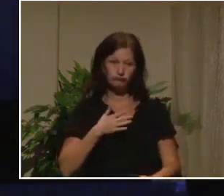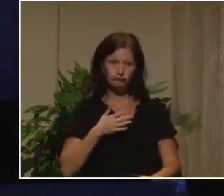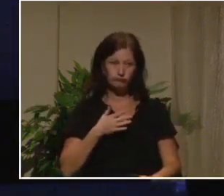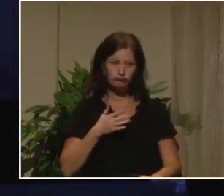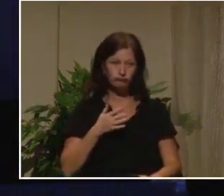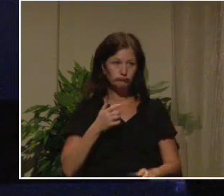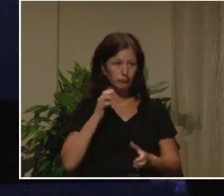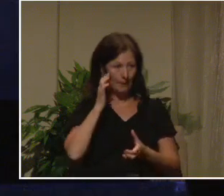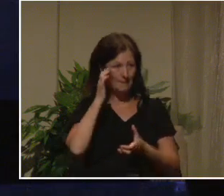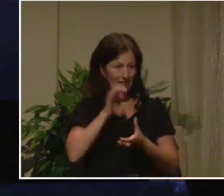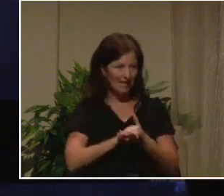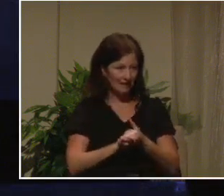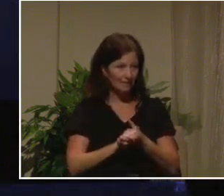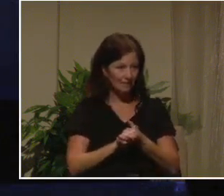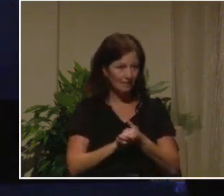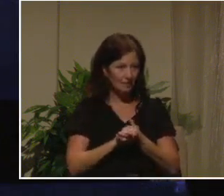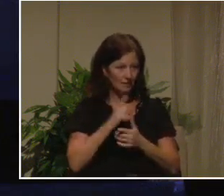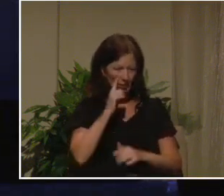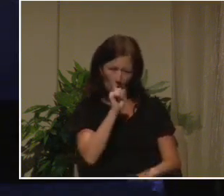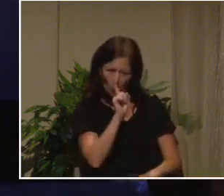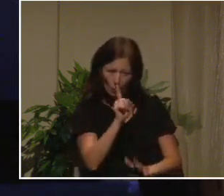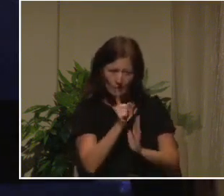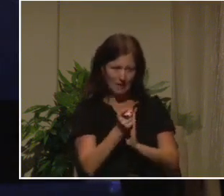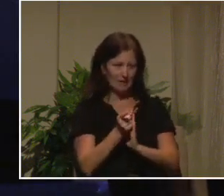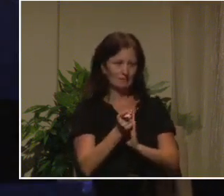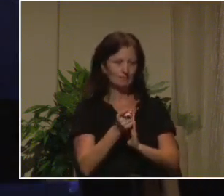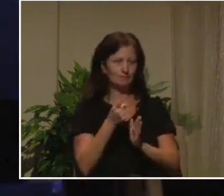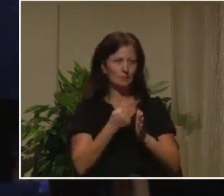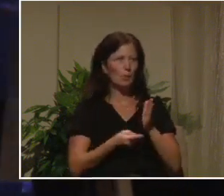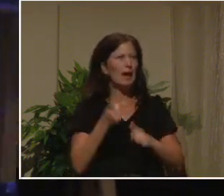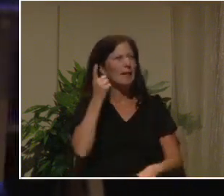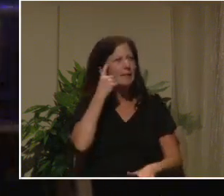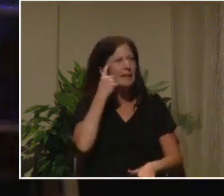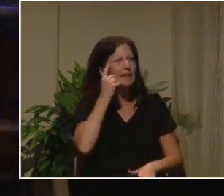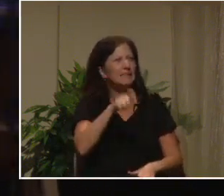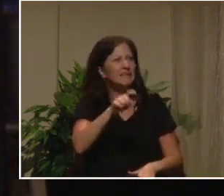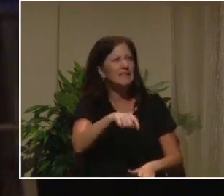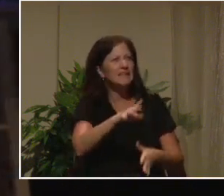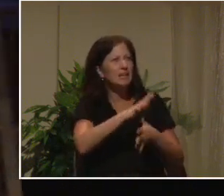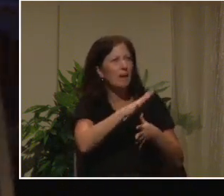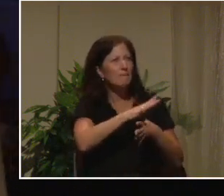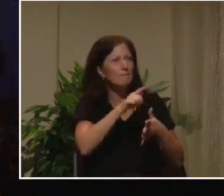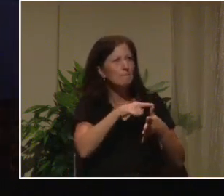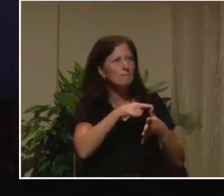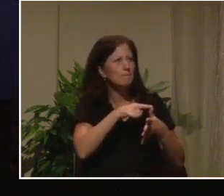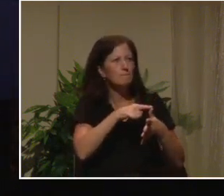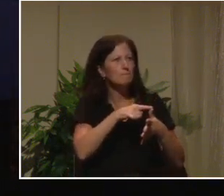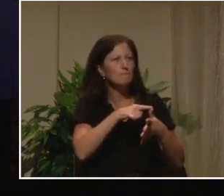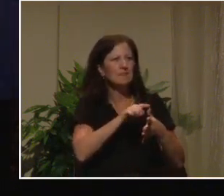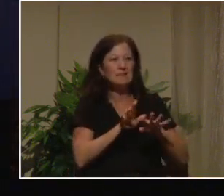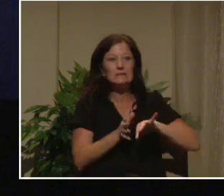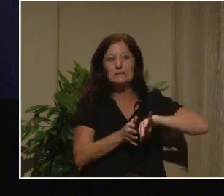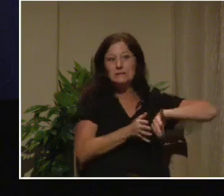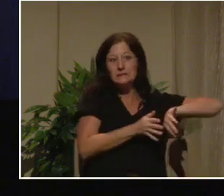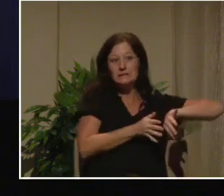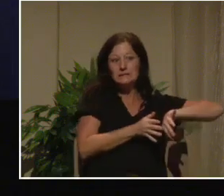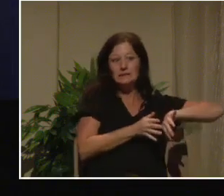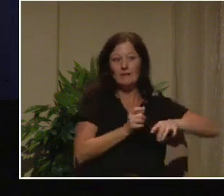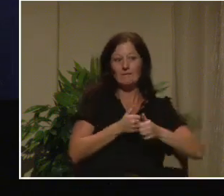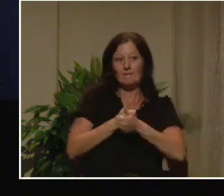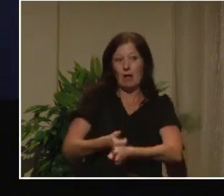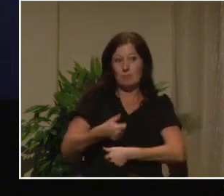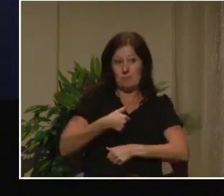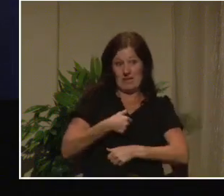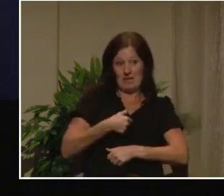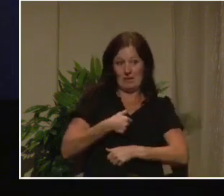grant that premise for 1 minute that maybe what you think you need most in this world isn't what you need, but what you need is God, then follow me as we go into